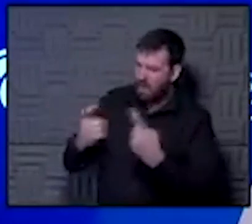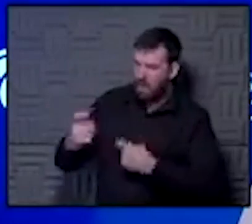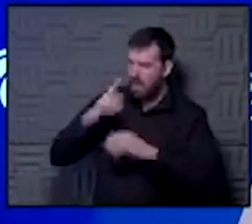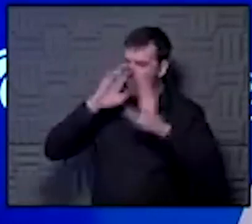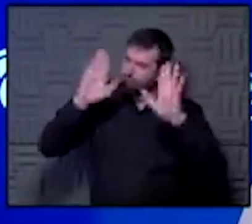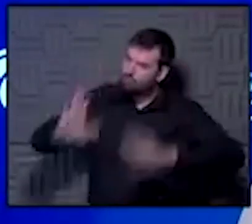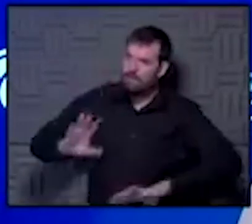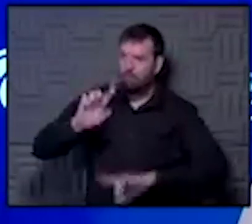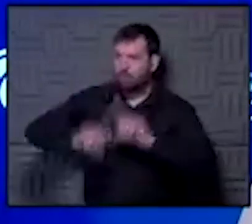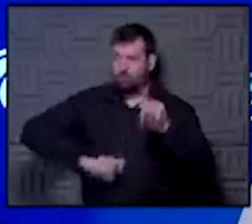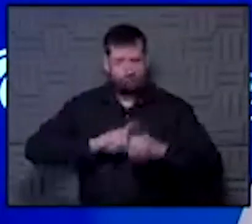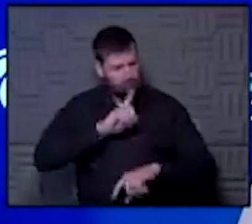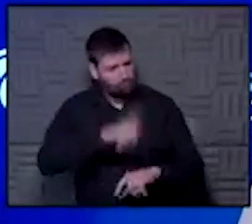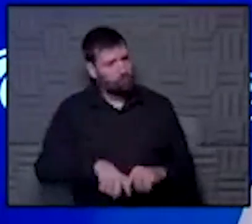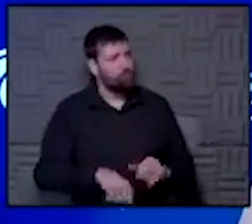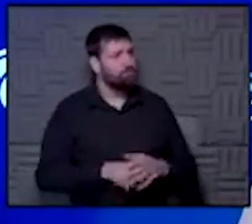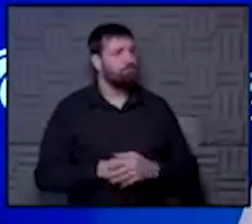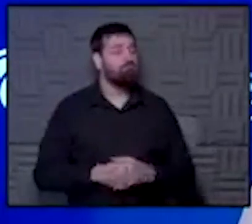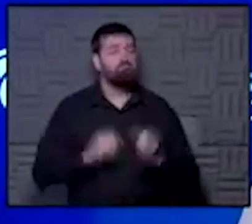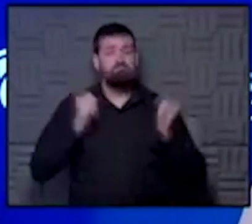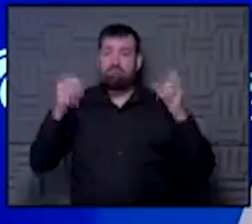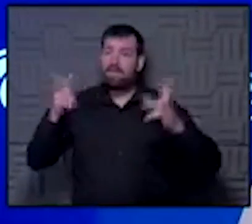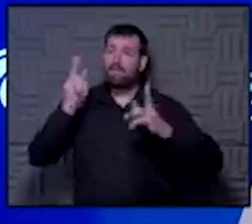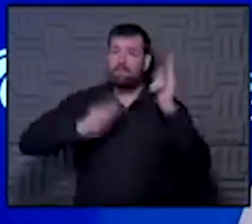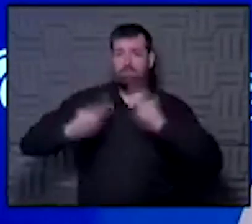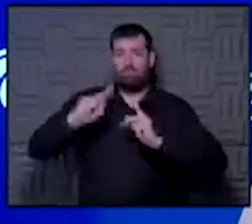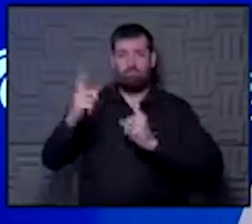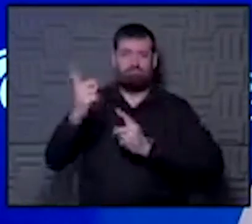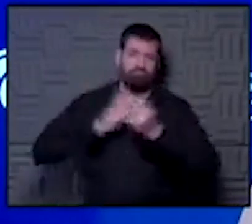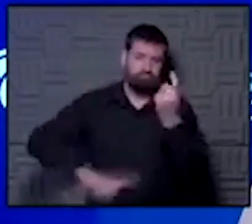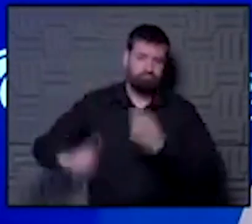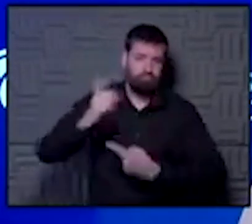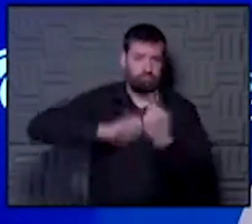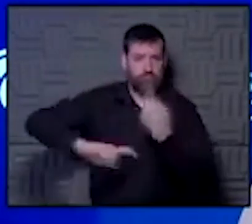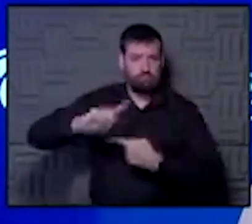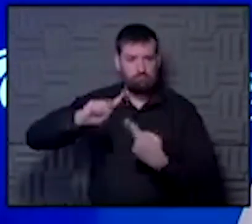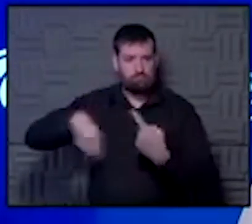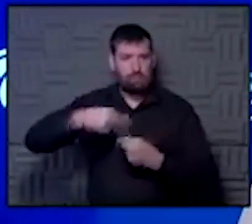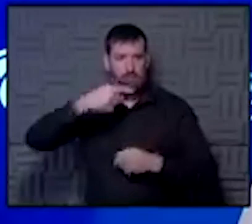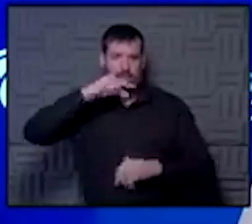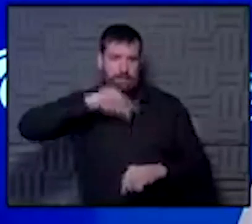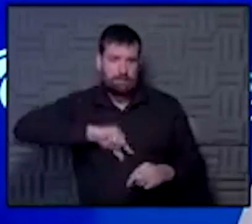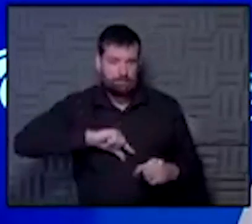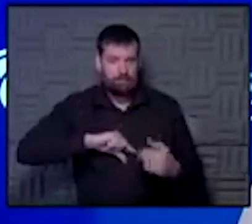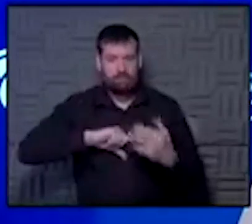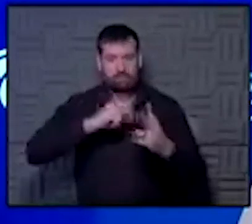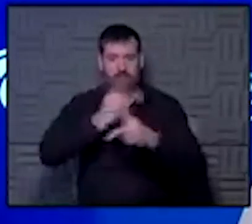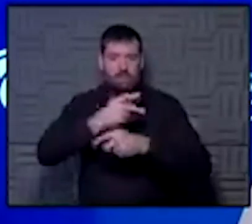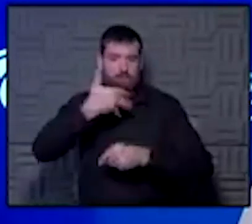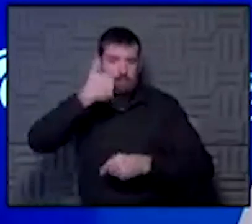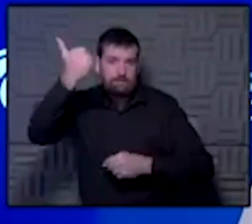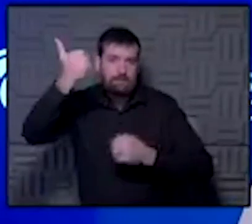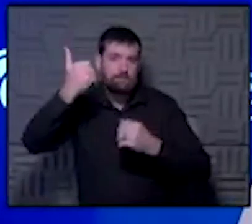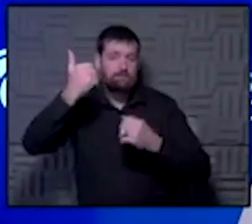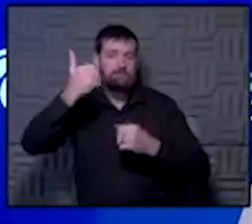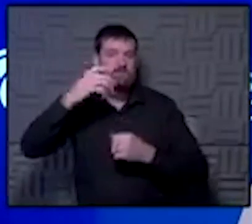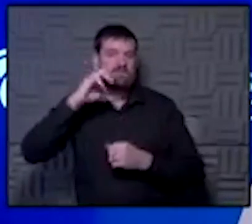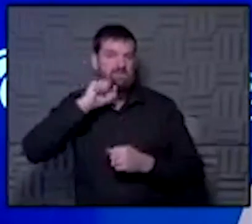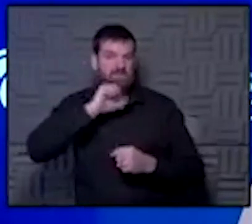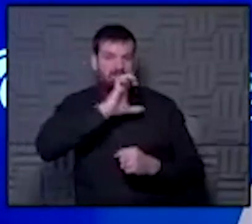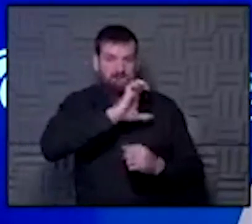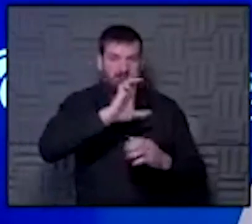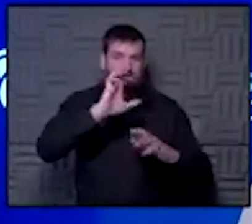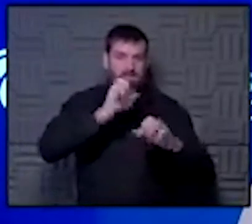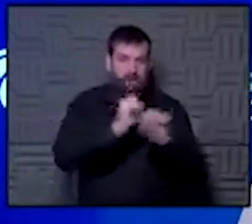can sneak some in. You bet. Go. So many people asking about Thanksgiving, how to keep seniors safe, what are they supposed to do with